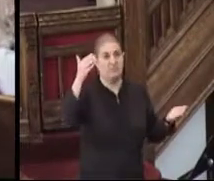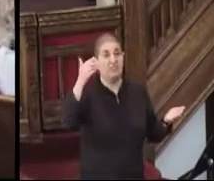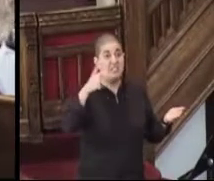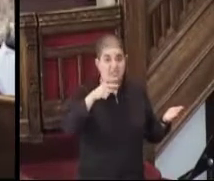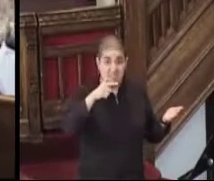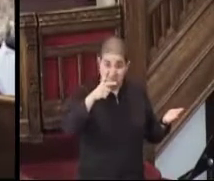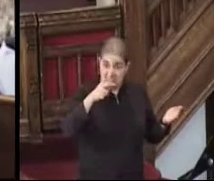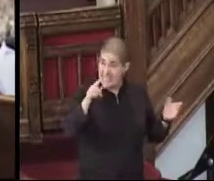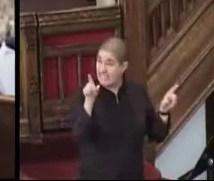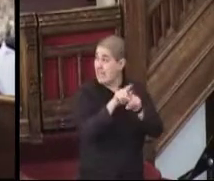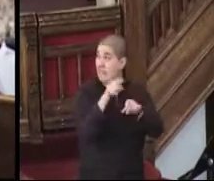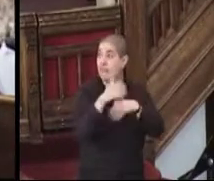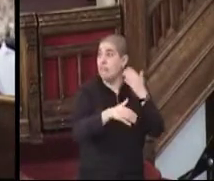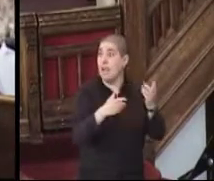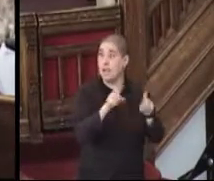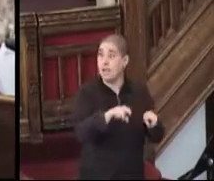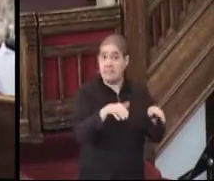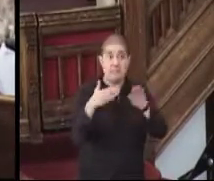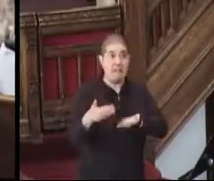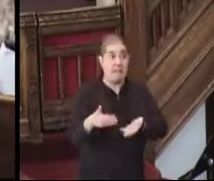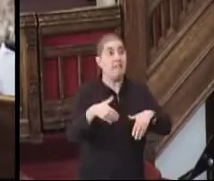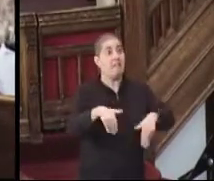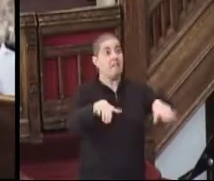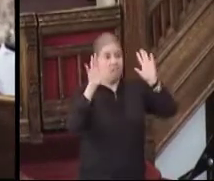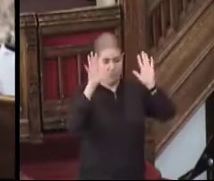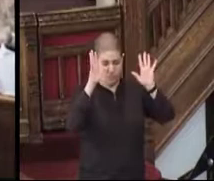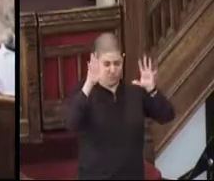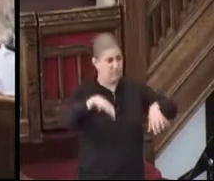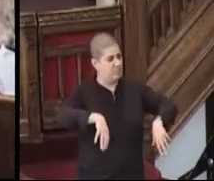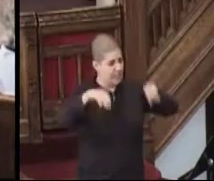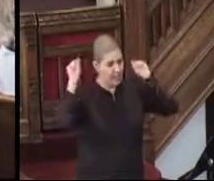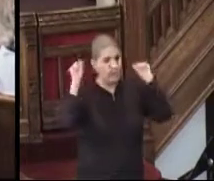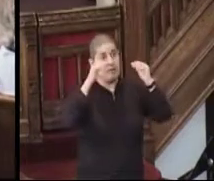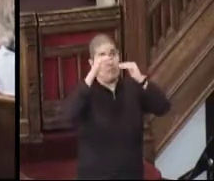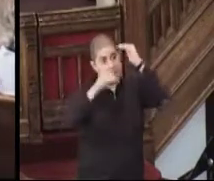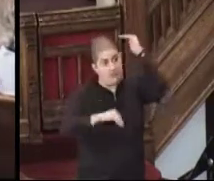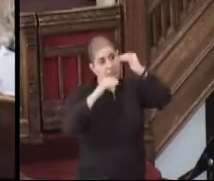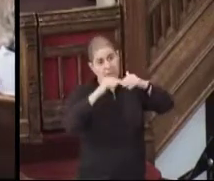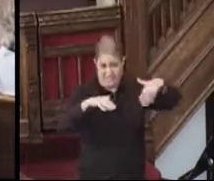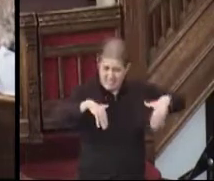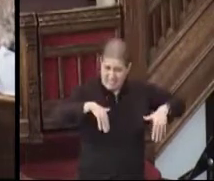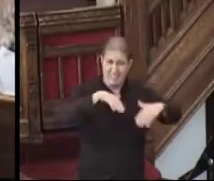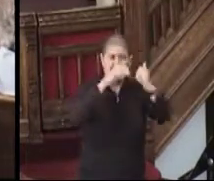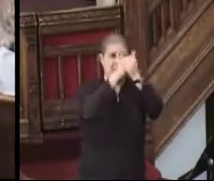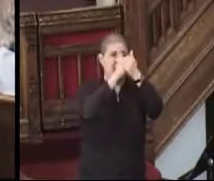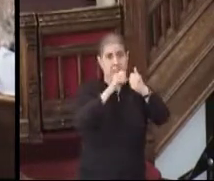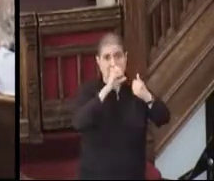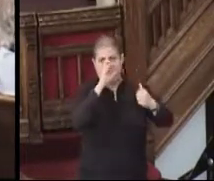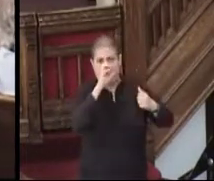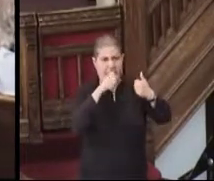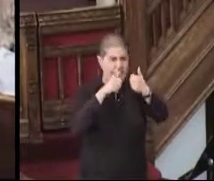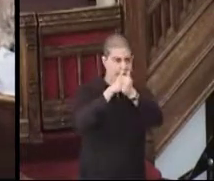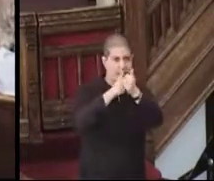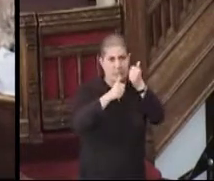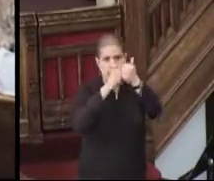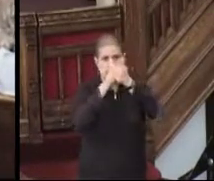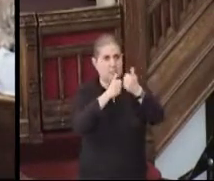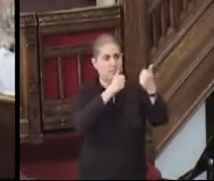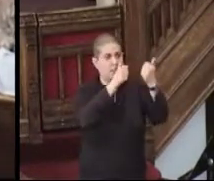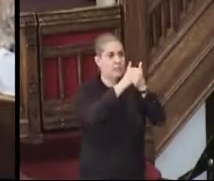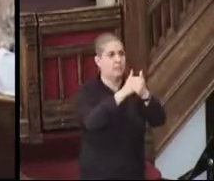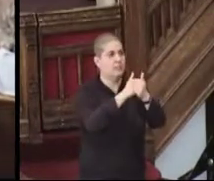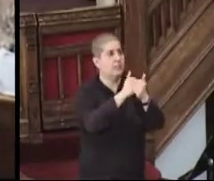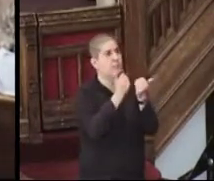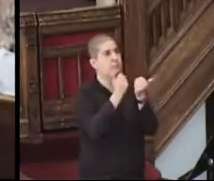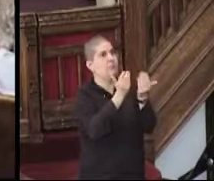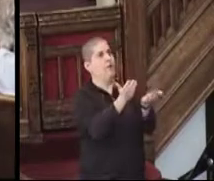again. Take on injustice. Take on fundamentalism. Provide a positive, progressive